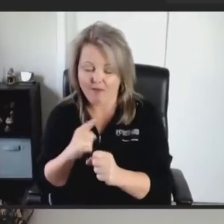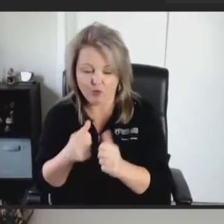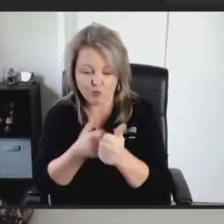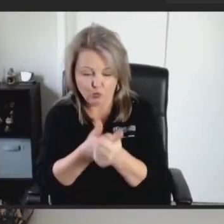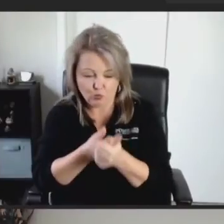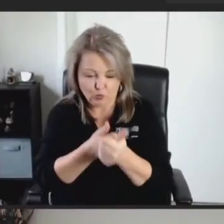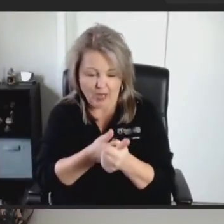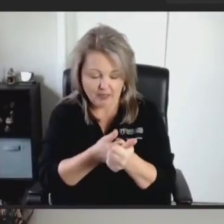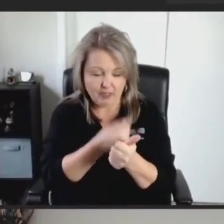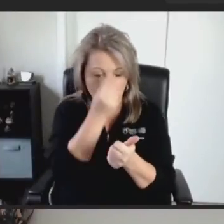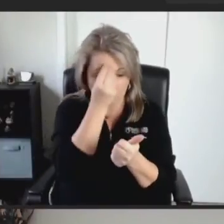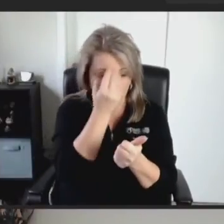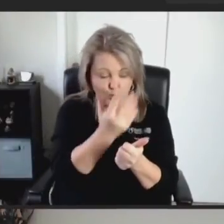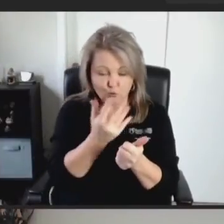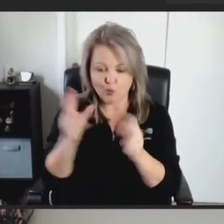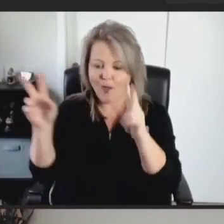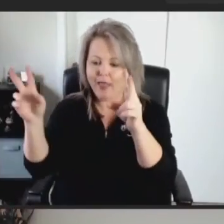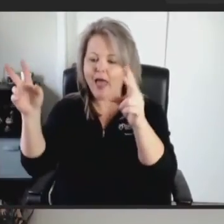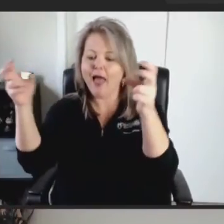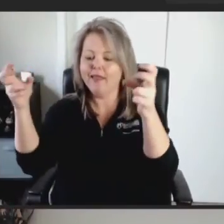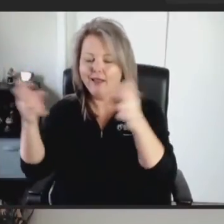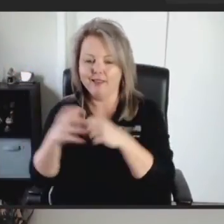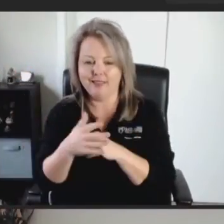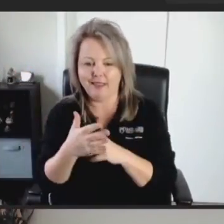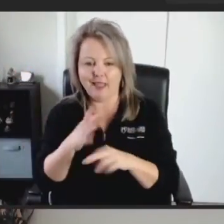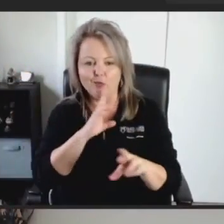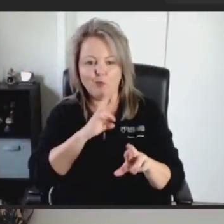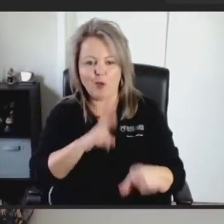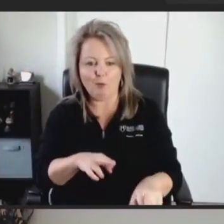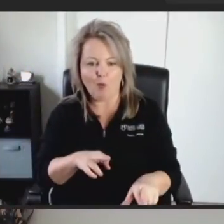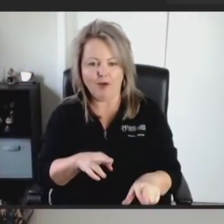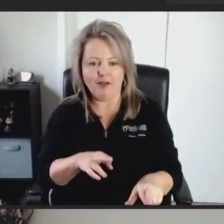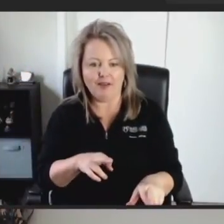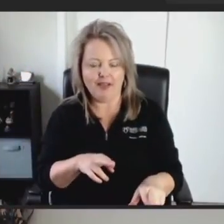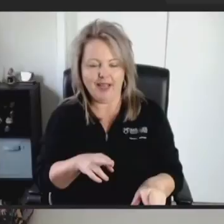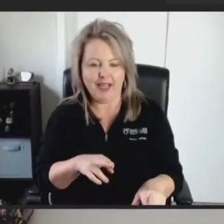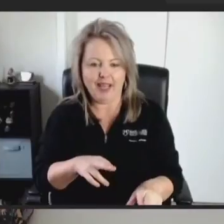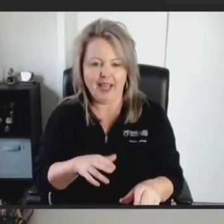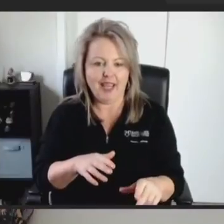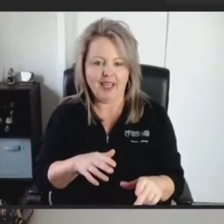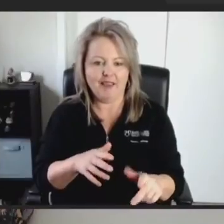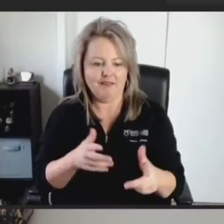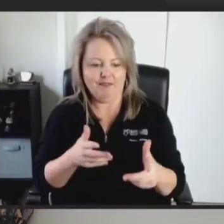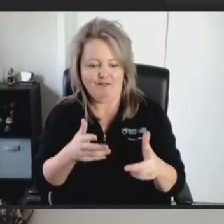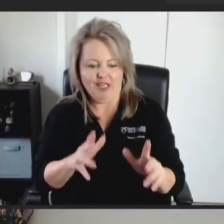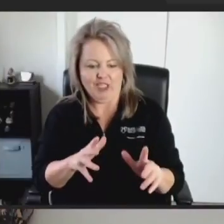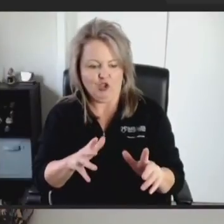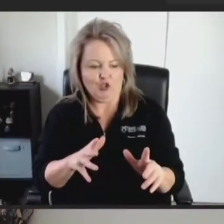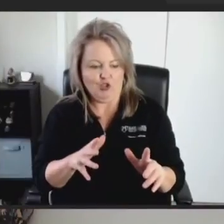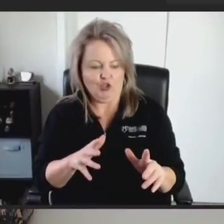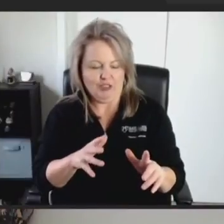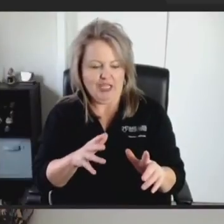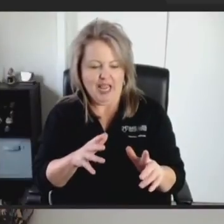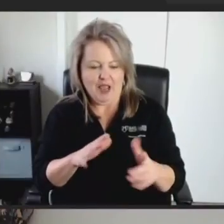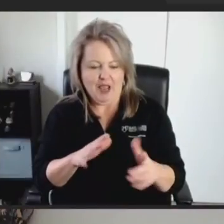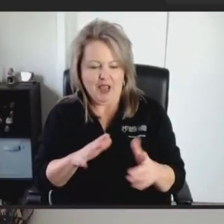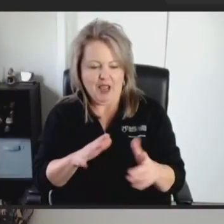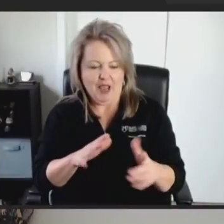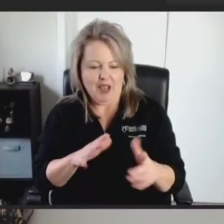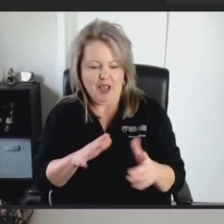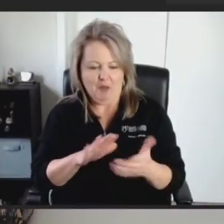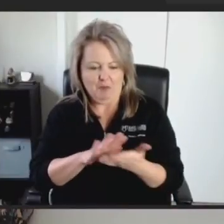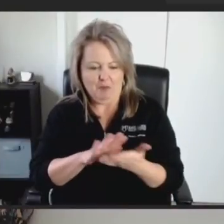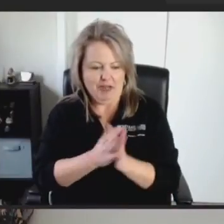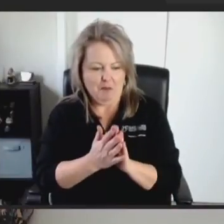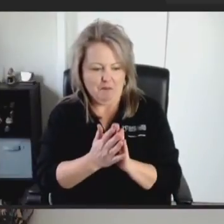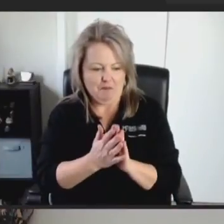or in the headlines, things are going to get reported in passive reporting that are going to get confused with cause and effect. And I,